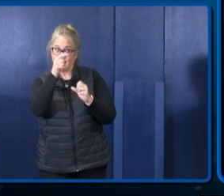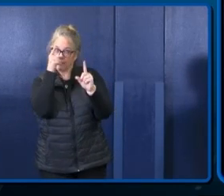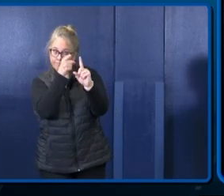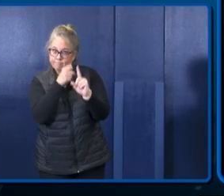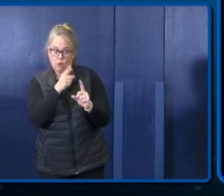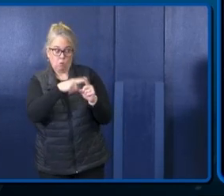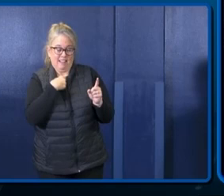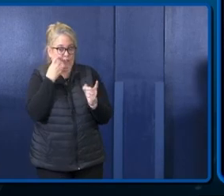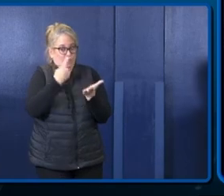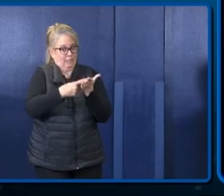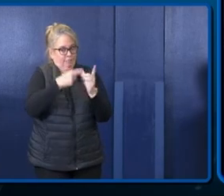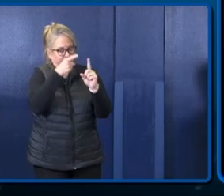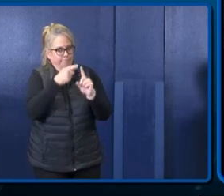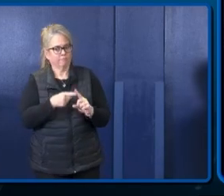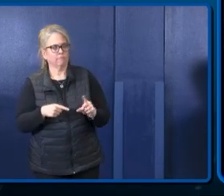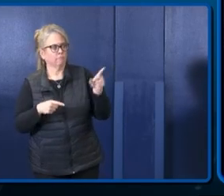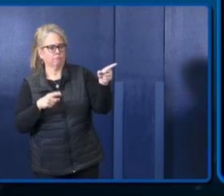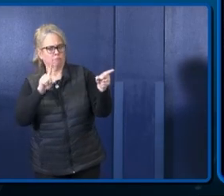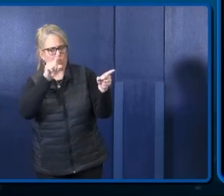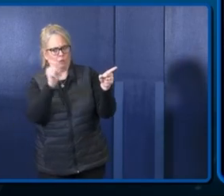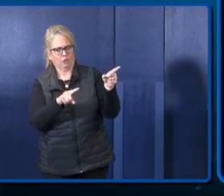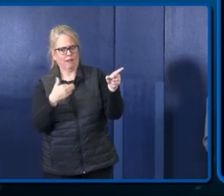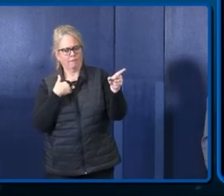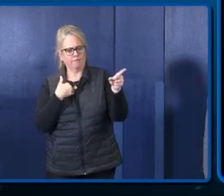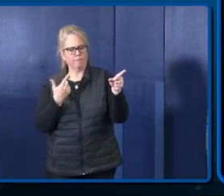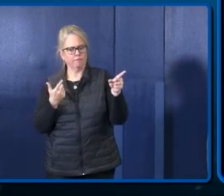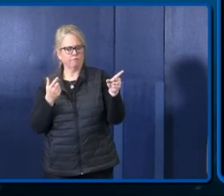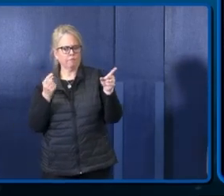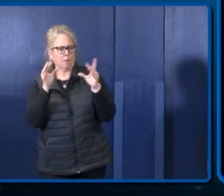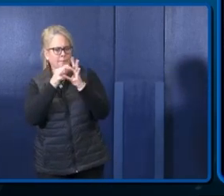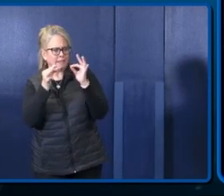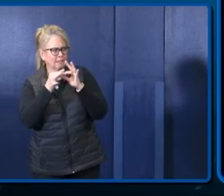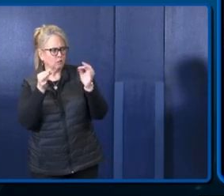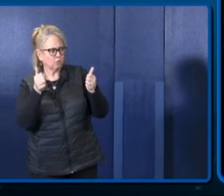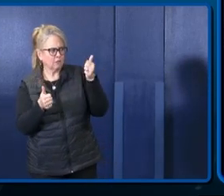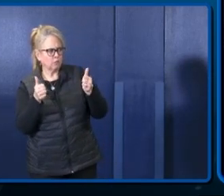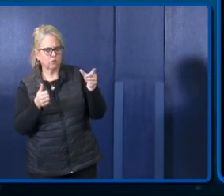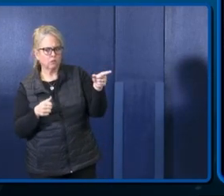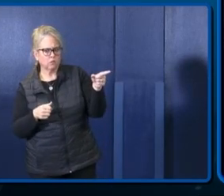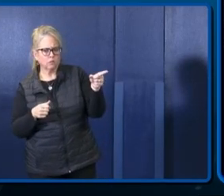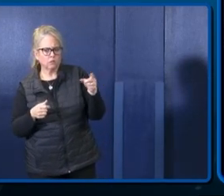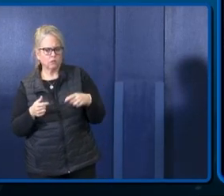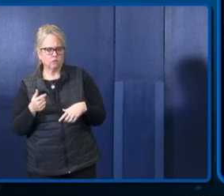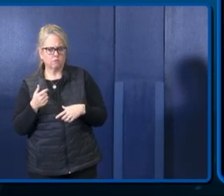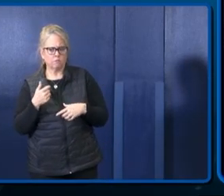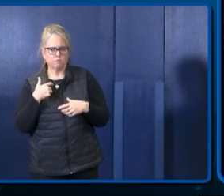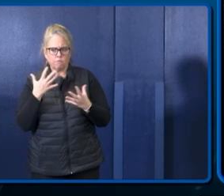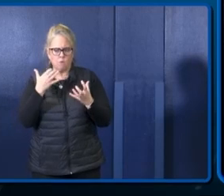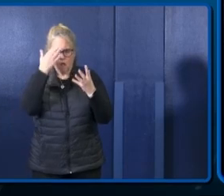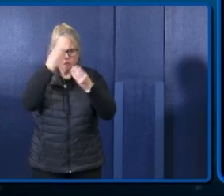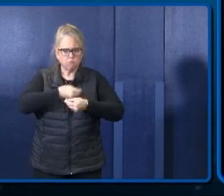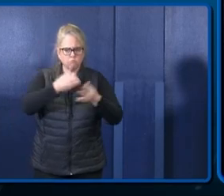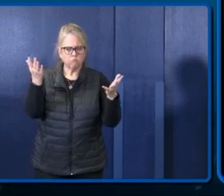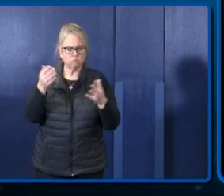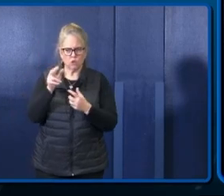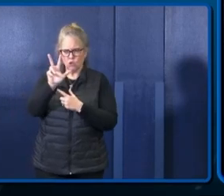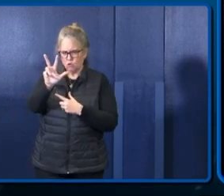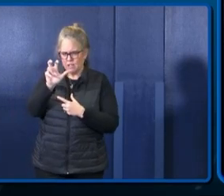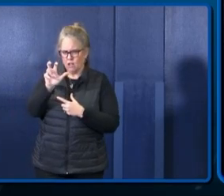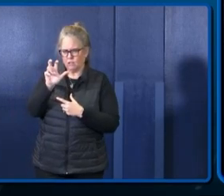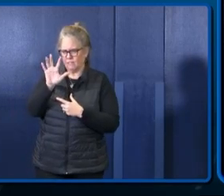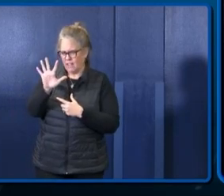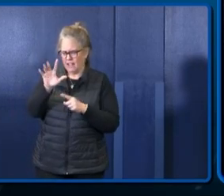there a reason, is there a message, I should say, you wanted to send on these 305